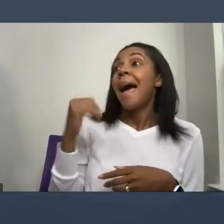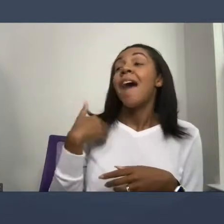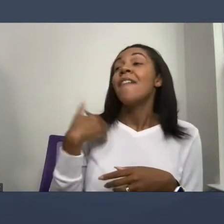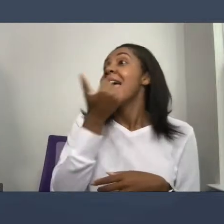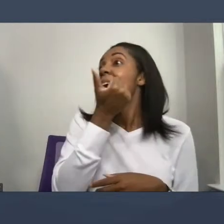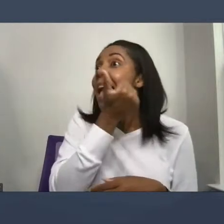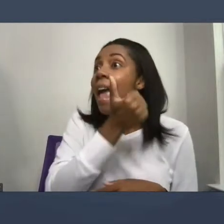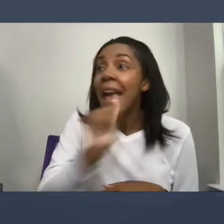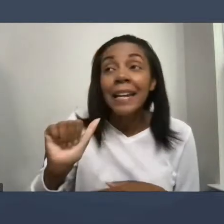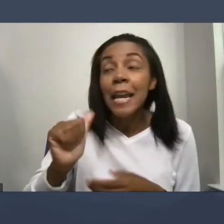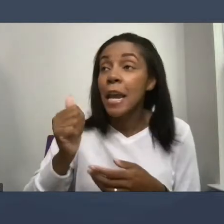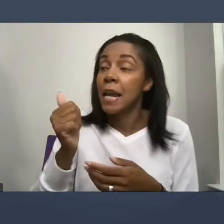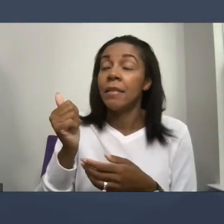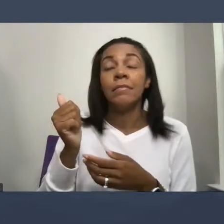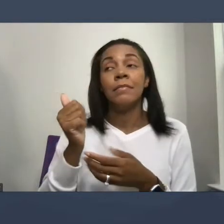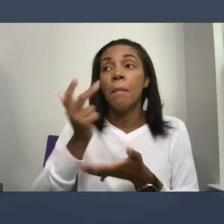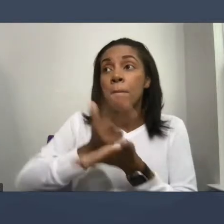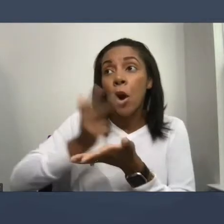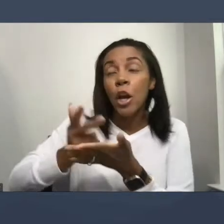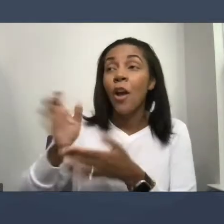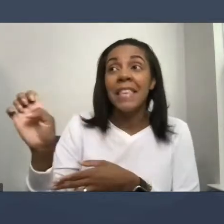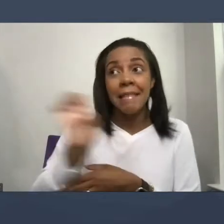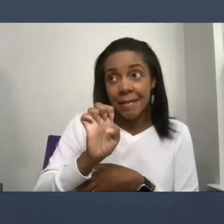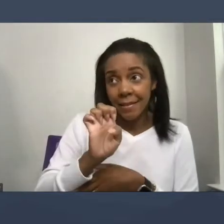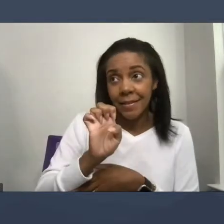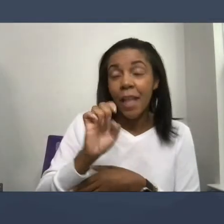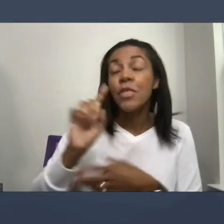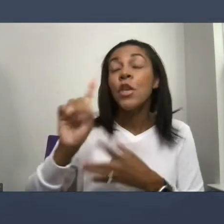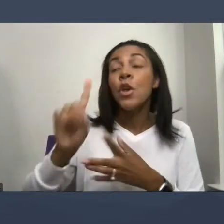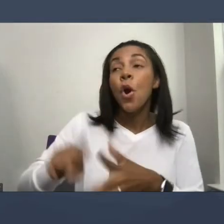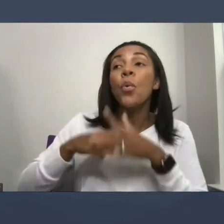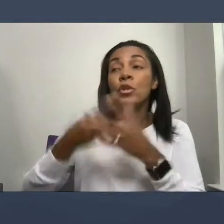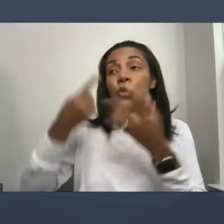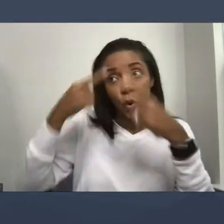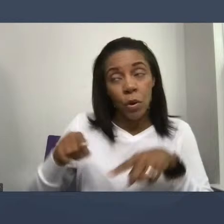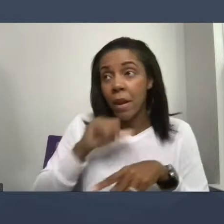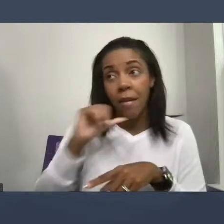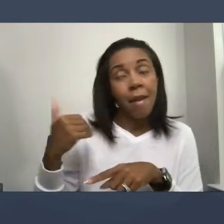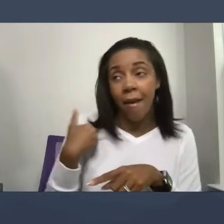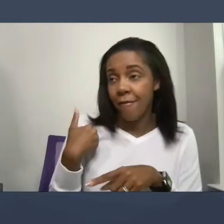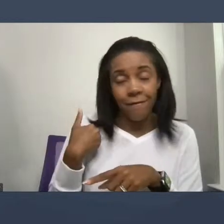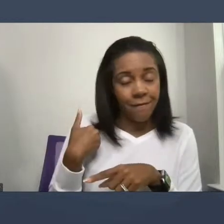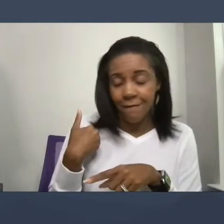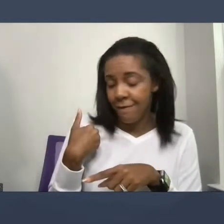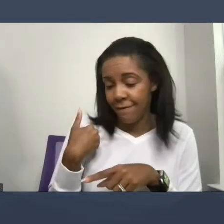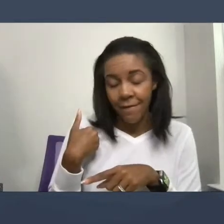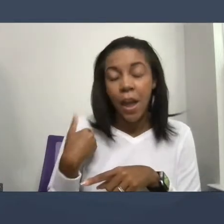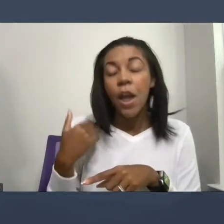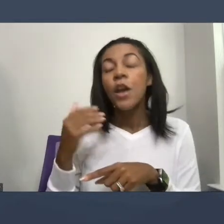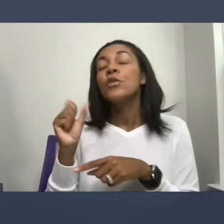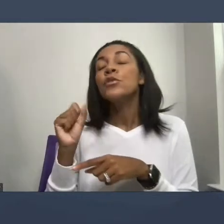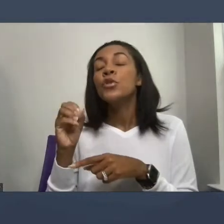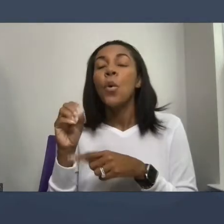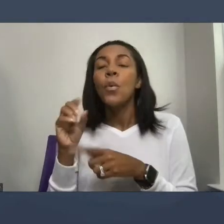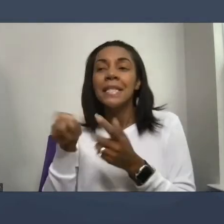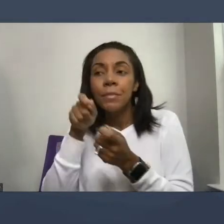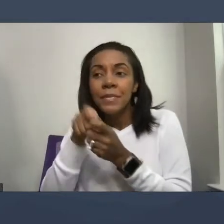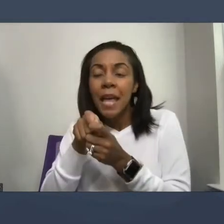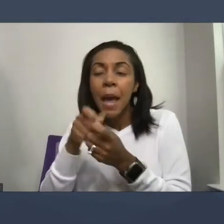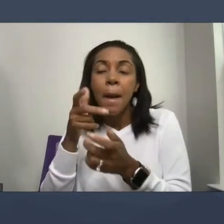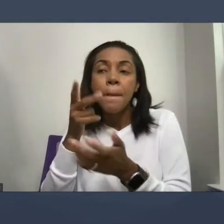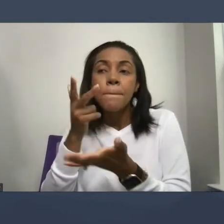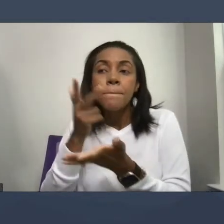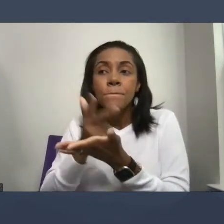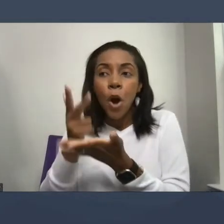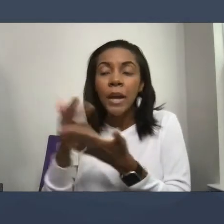in the mediation agreement on the east side. Okay. There was none. So what's specified is parking adjacent to